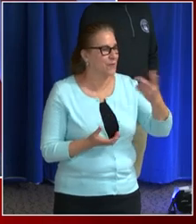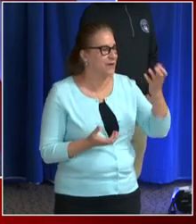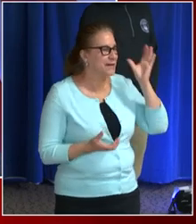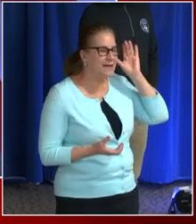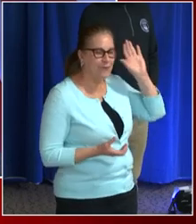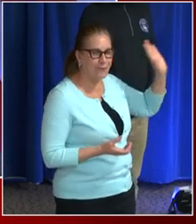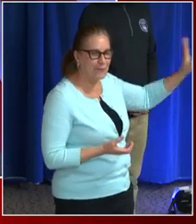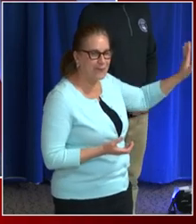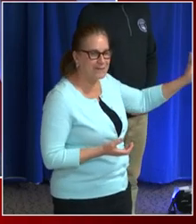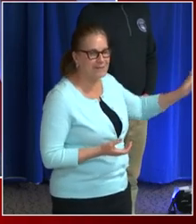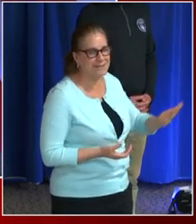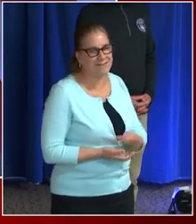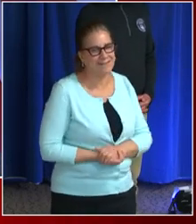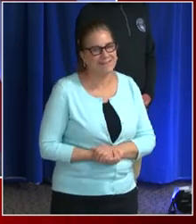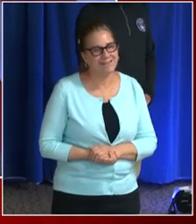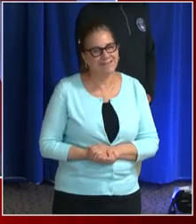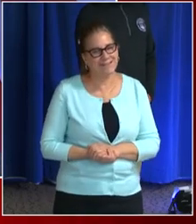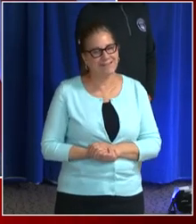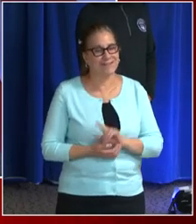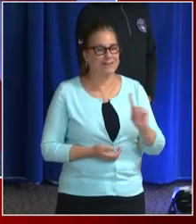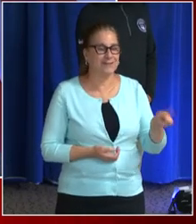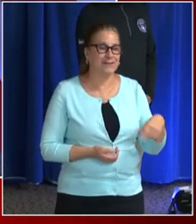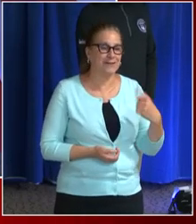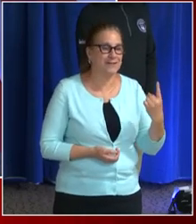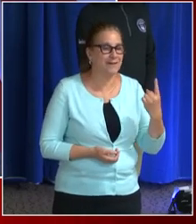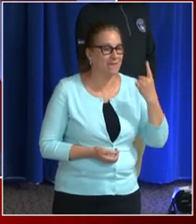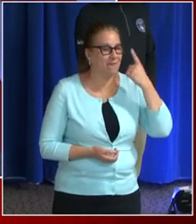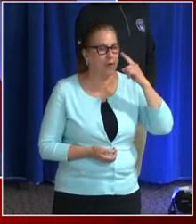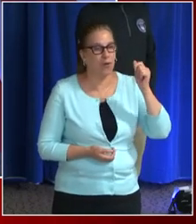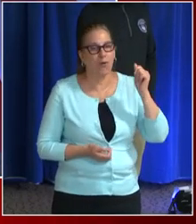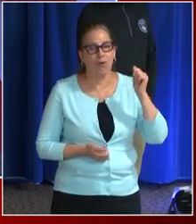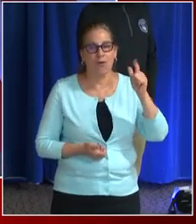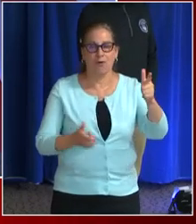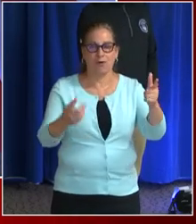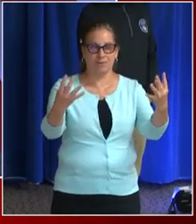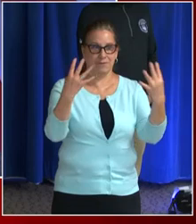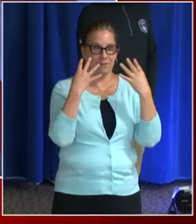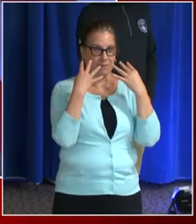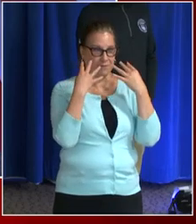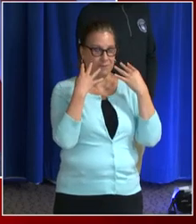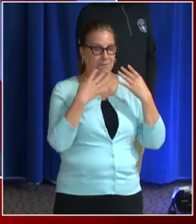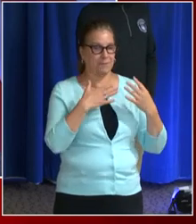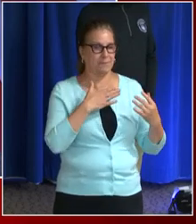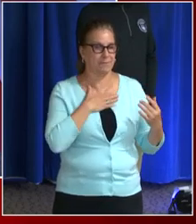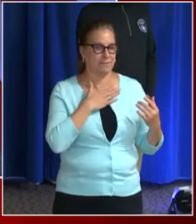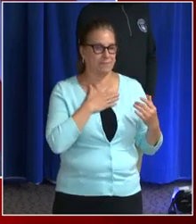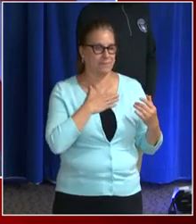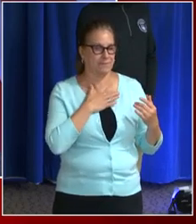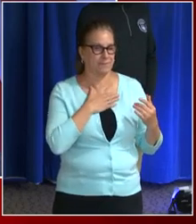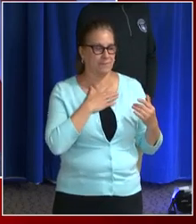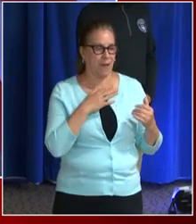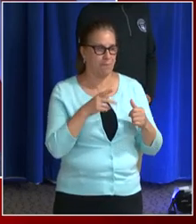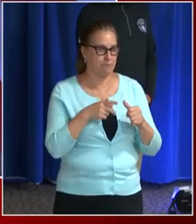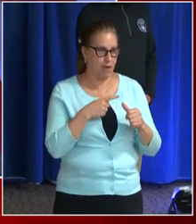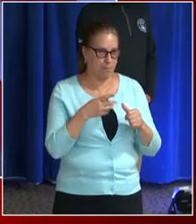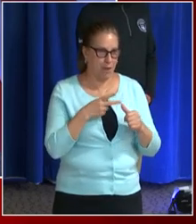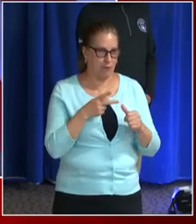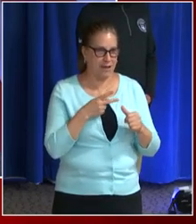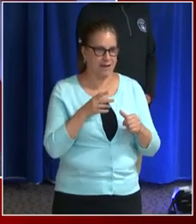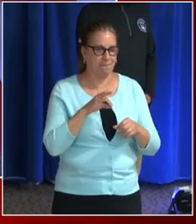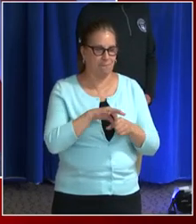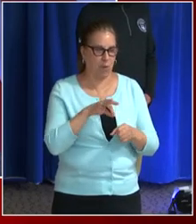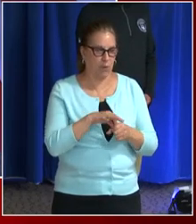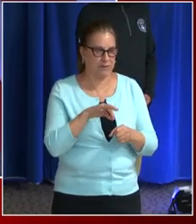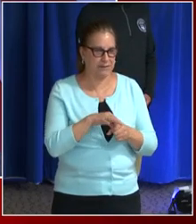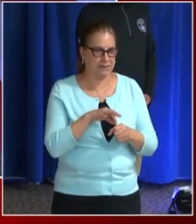Well, let's say, just for everybody watching, this is our primary. We have in the District of Columbia,